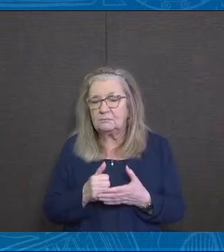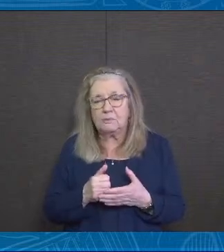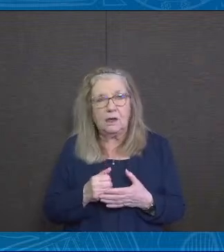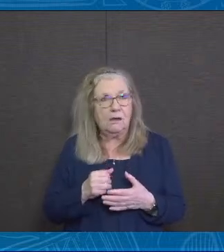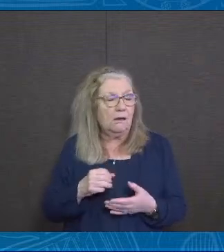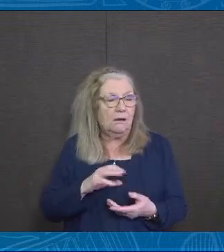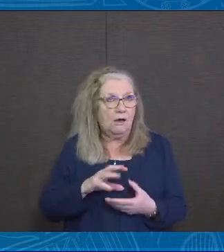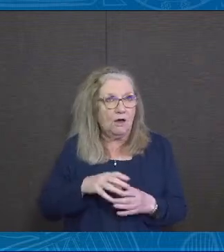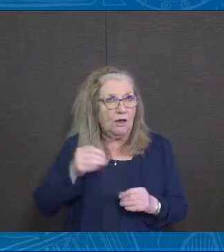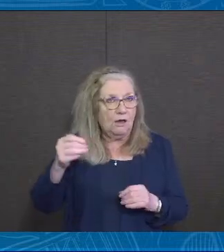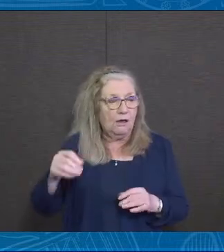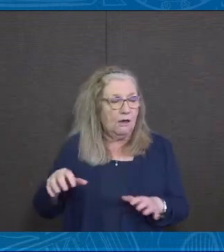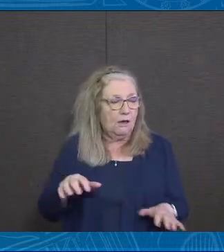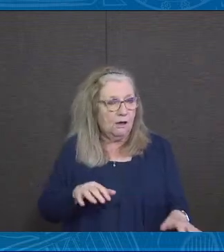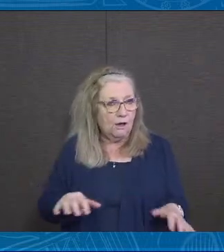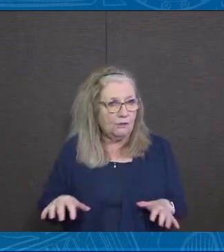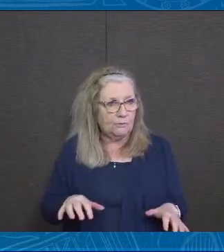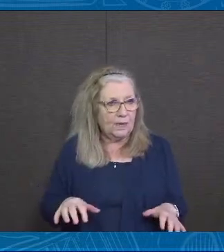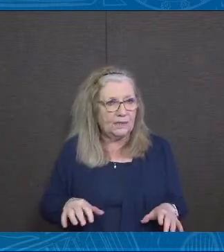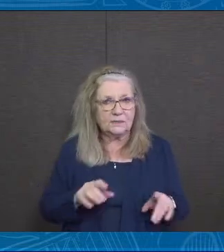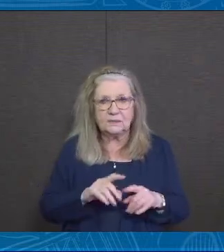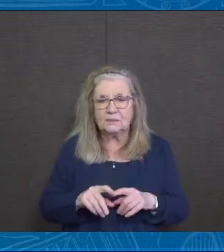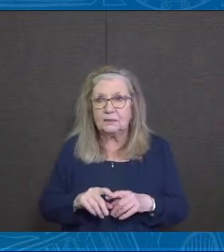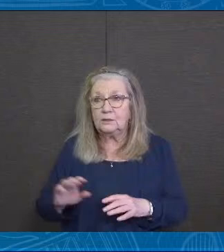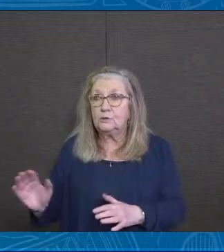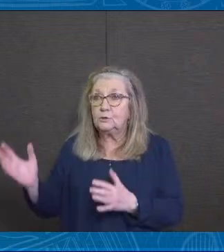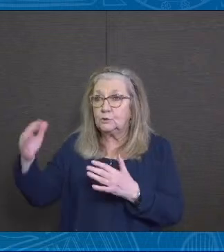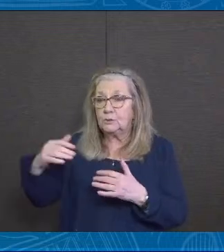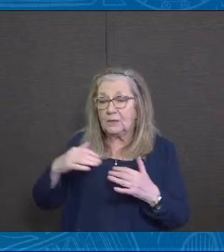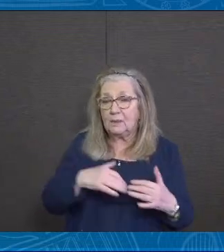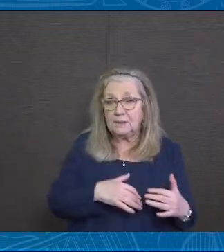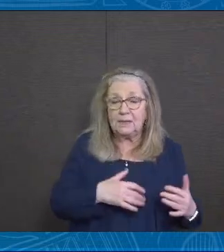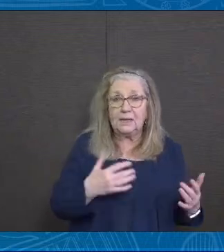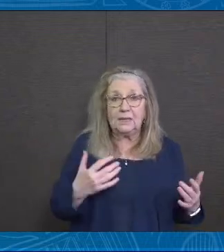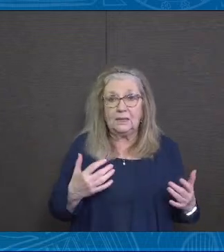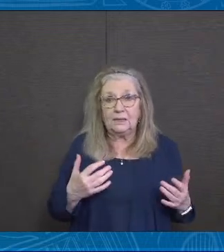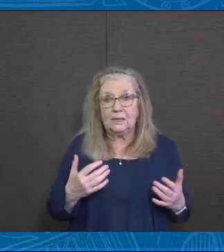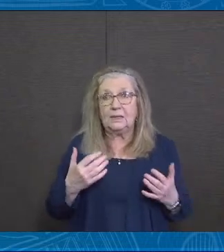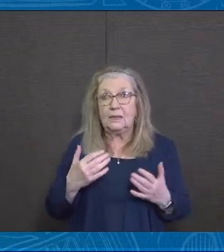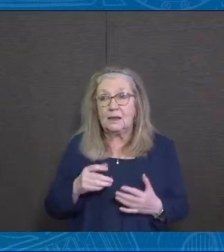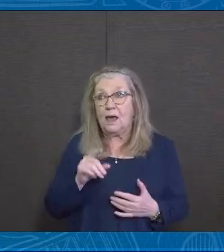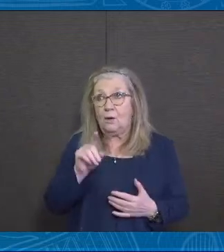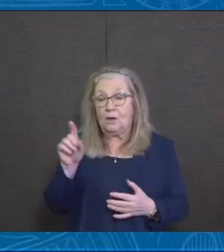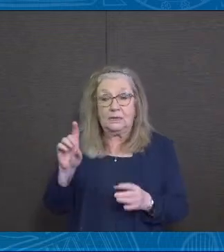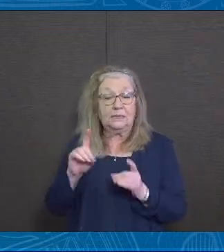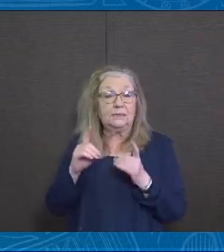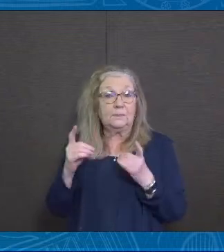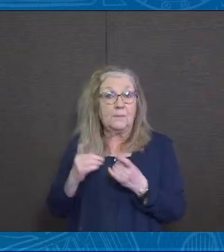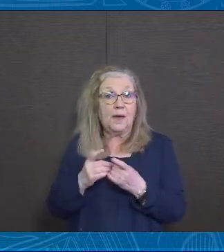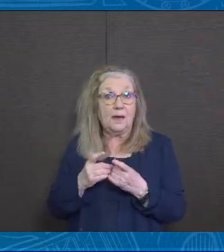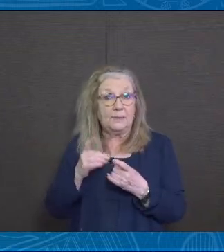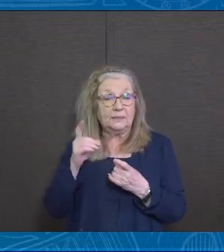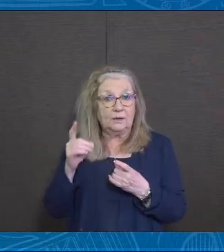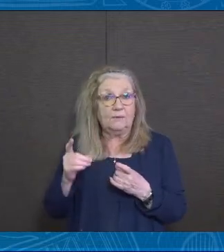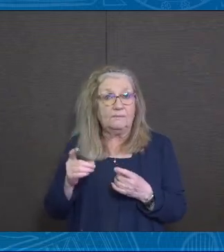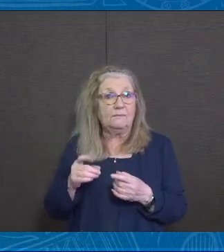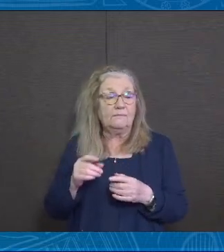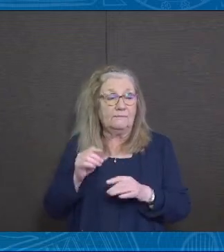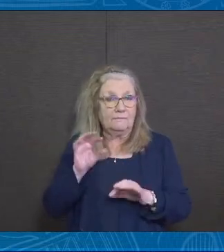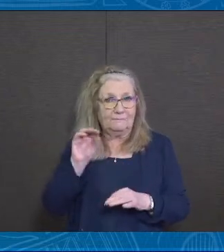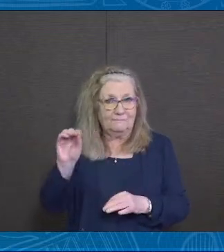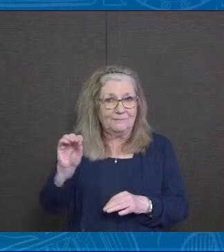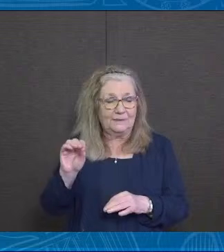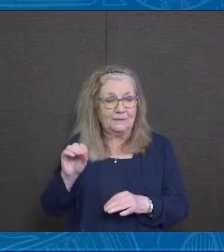earthquakes, volcanic eruptions, storm surges, and tsunamis, which is now being handled by the Department of Finance. The